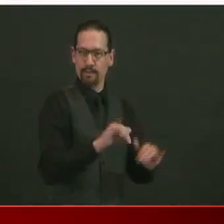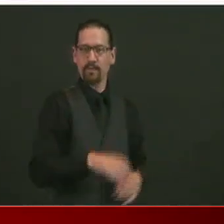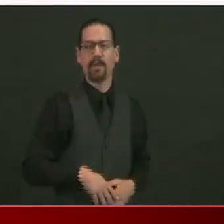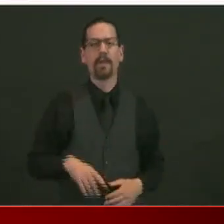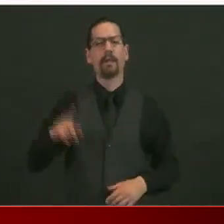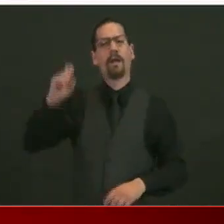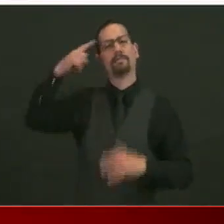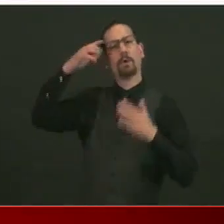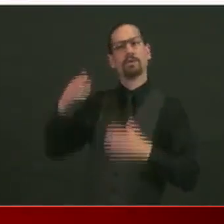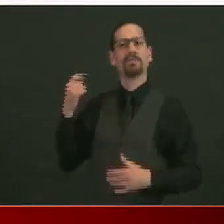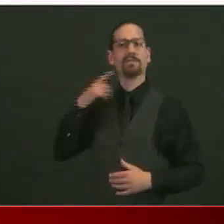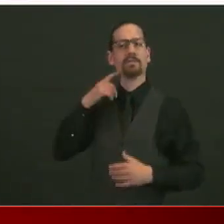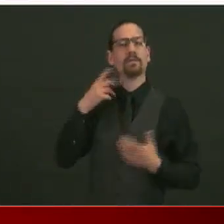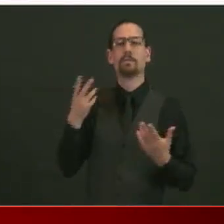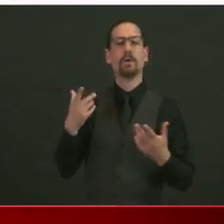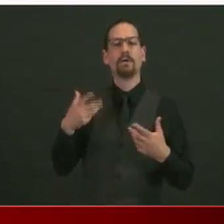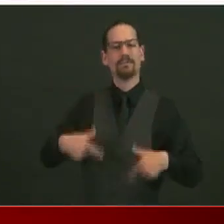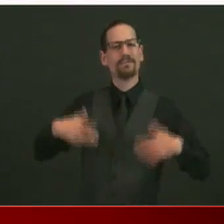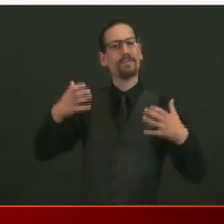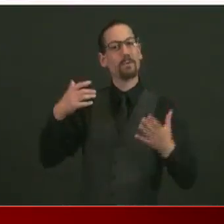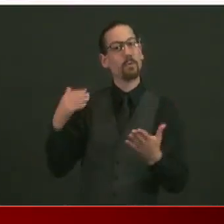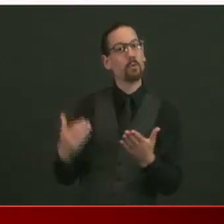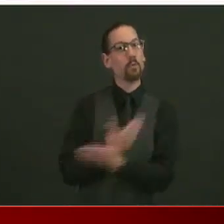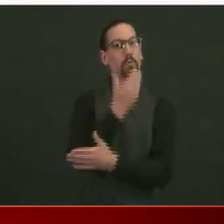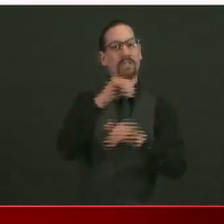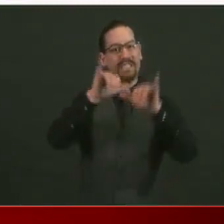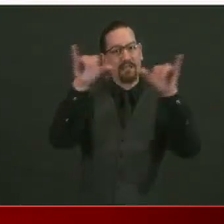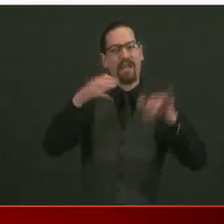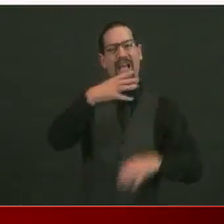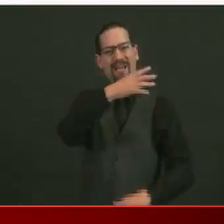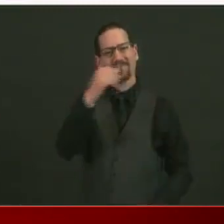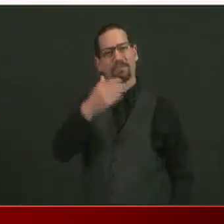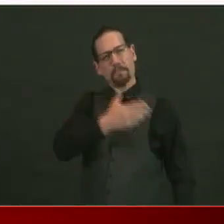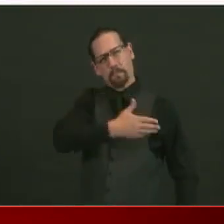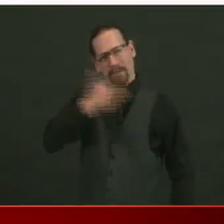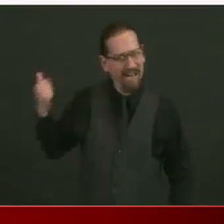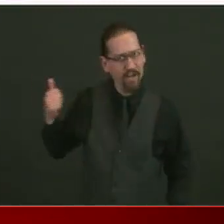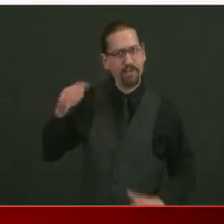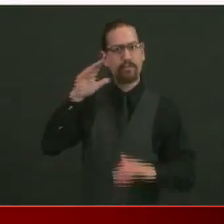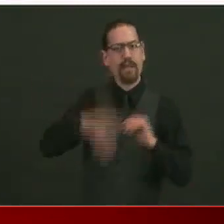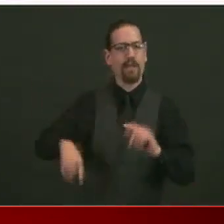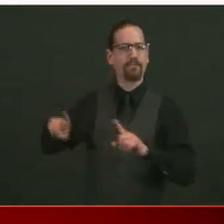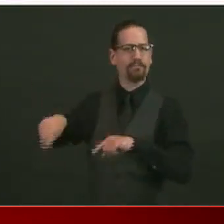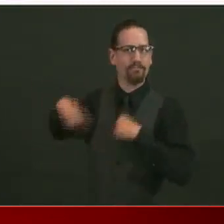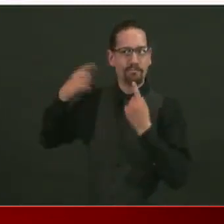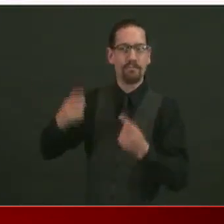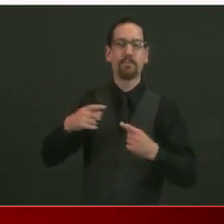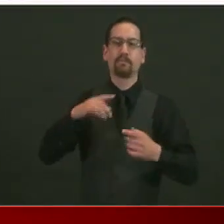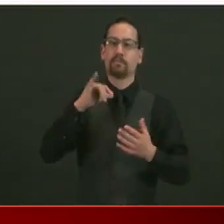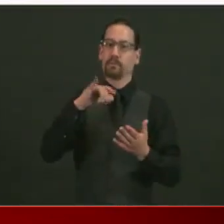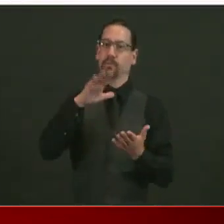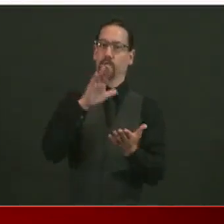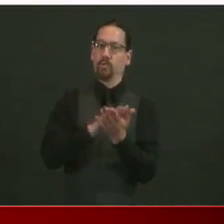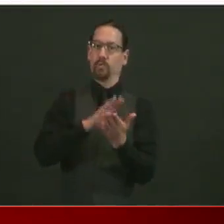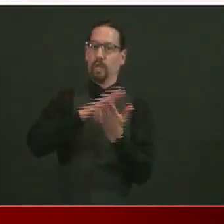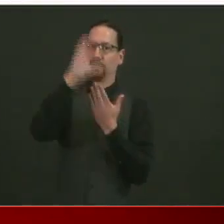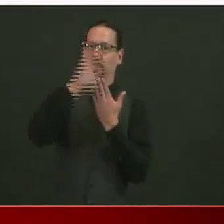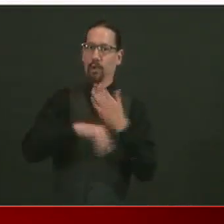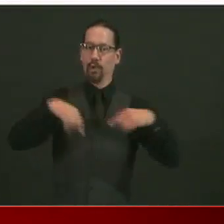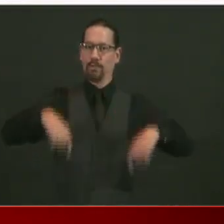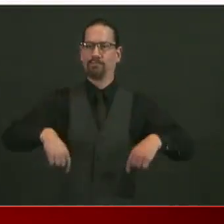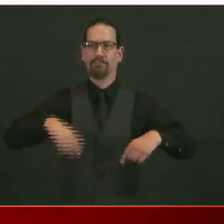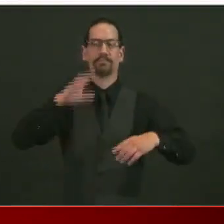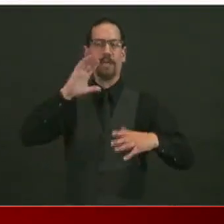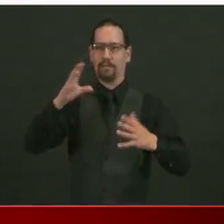for and we're going to work for. And we've put that in our calendar to ensure that that happens. Nosotros vamos a regresar a las escuelas. Se va a ver